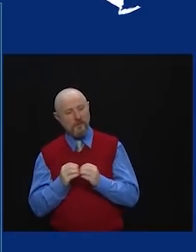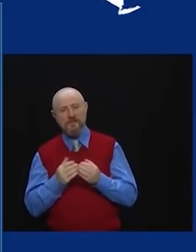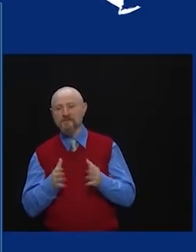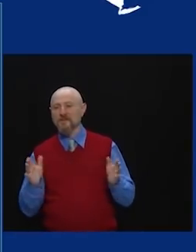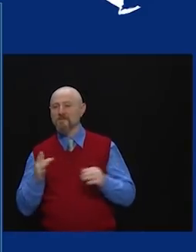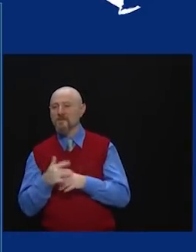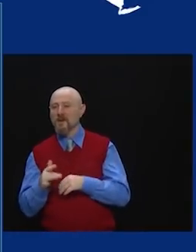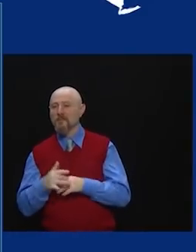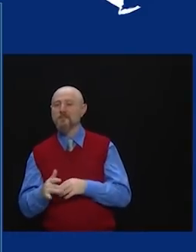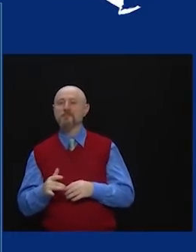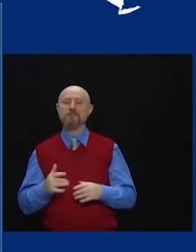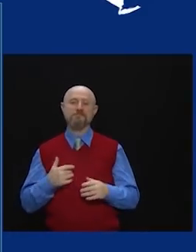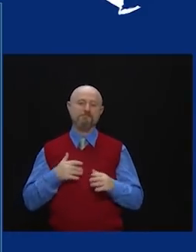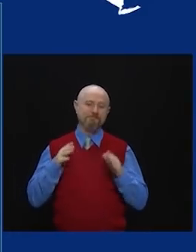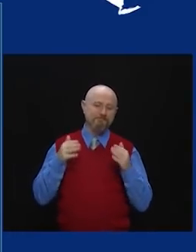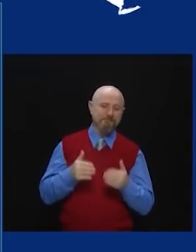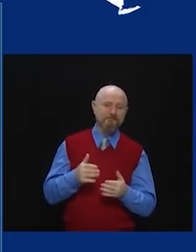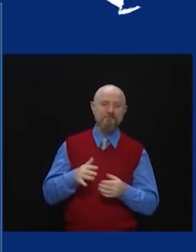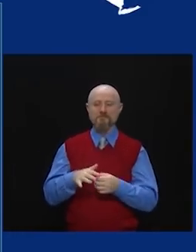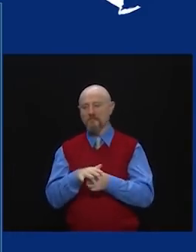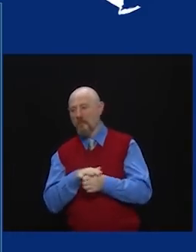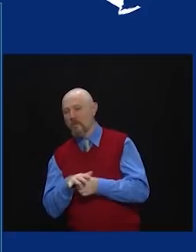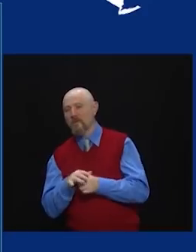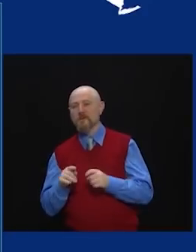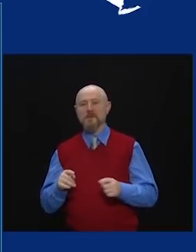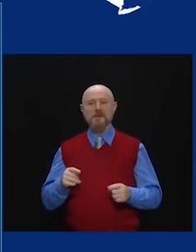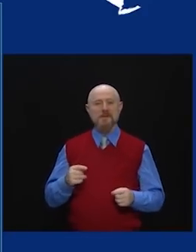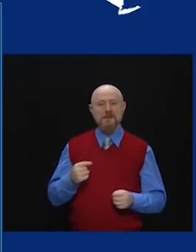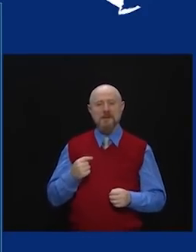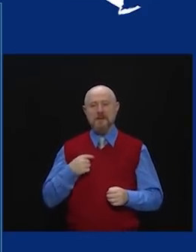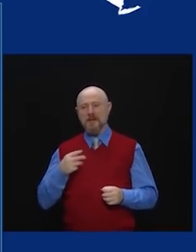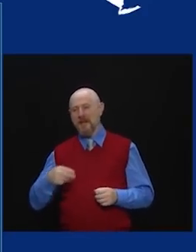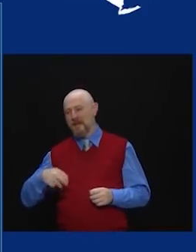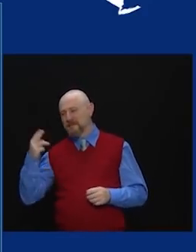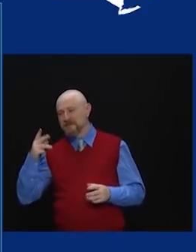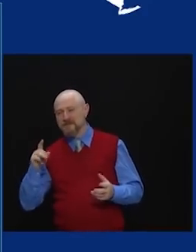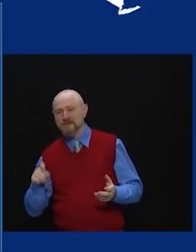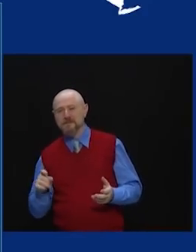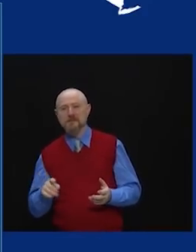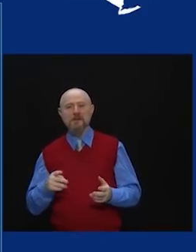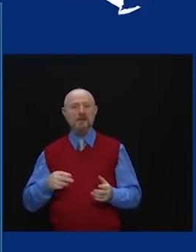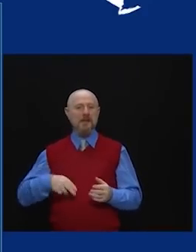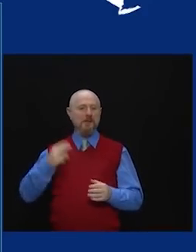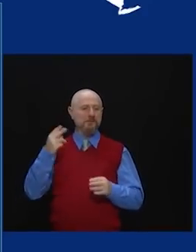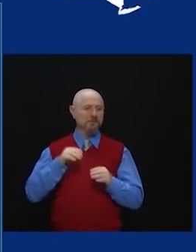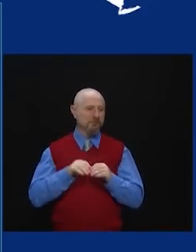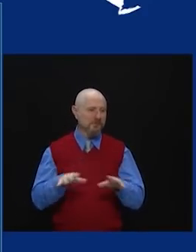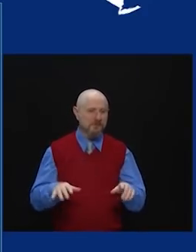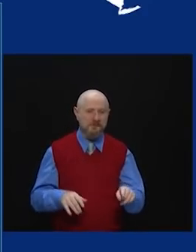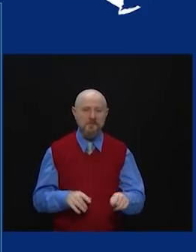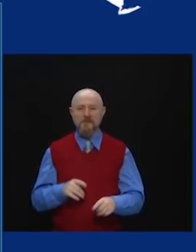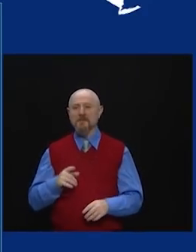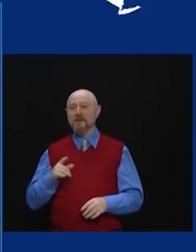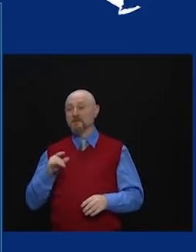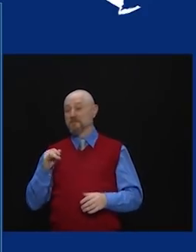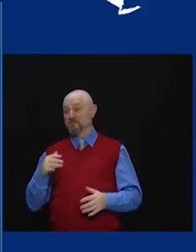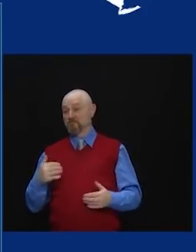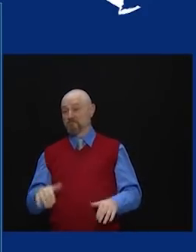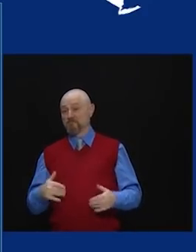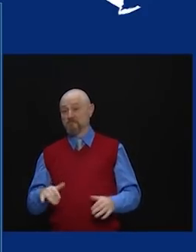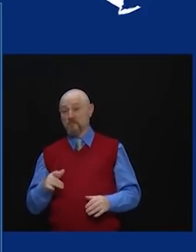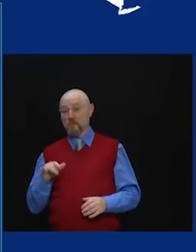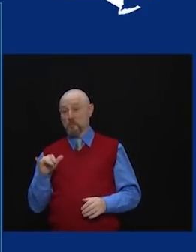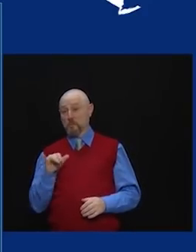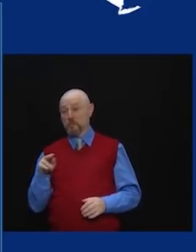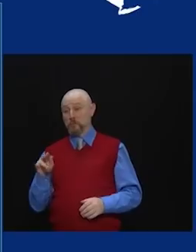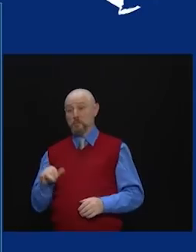high transmission, high need, high infection in places like New York, and so they're looking at their policies in response